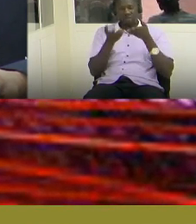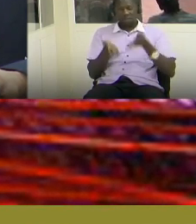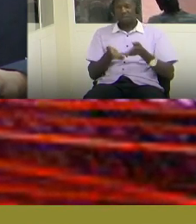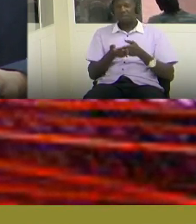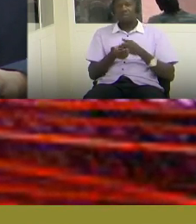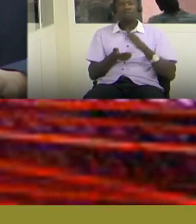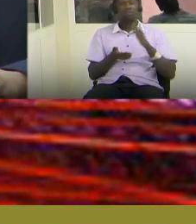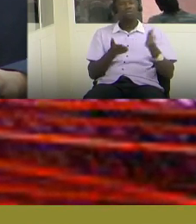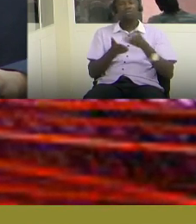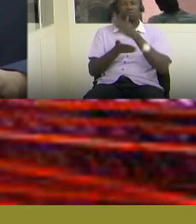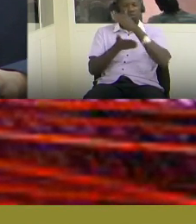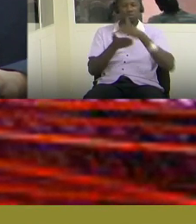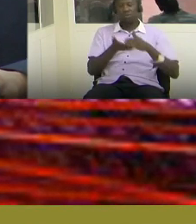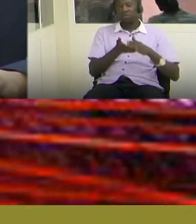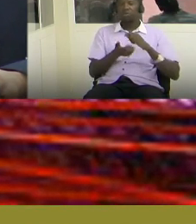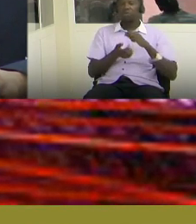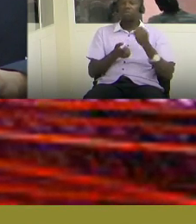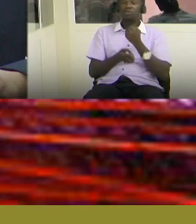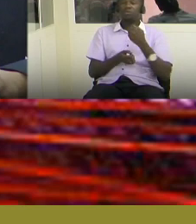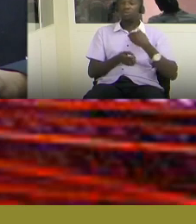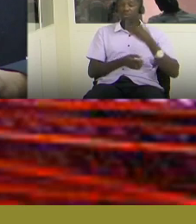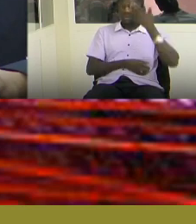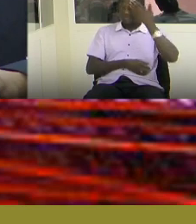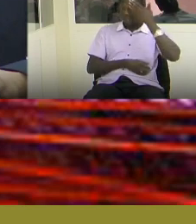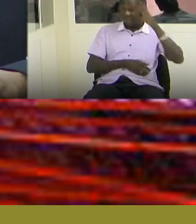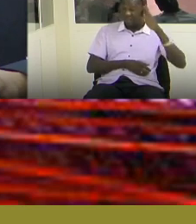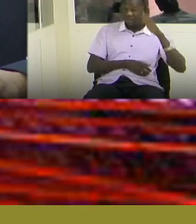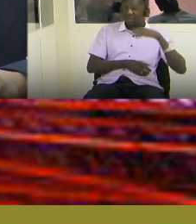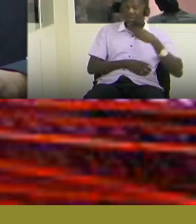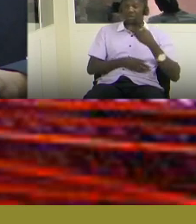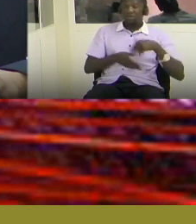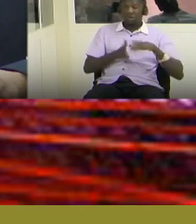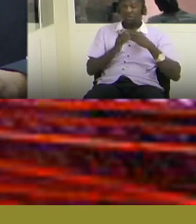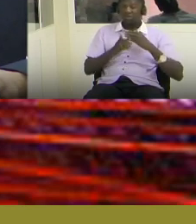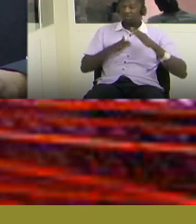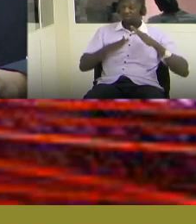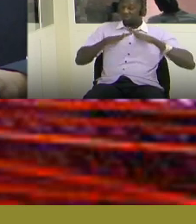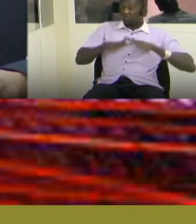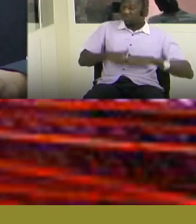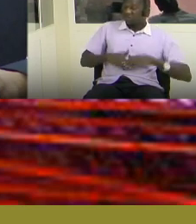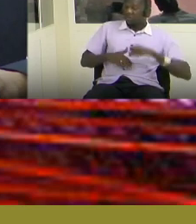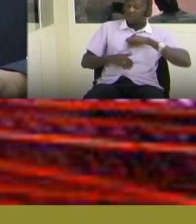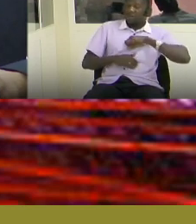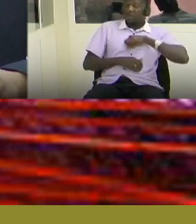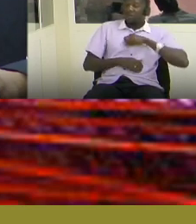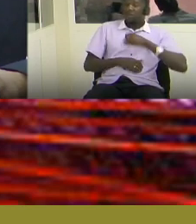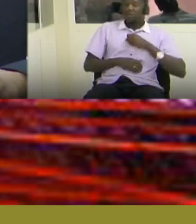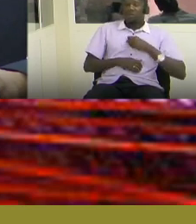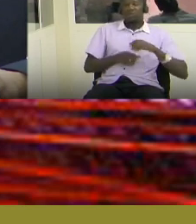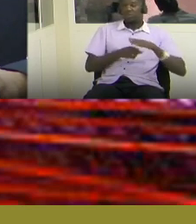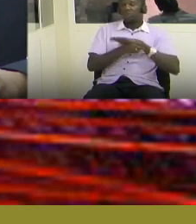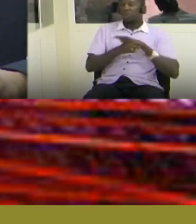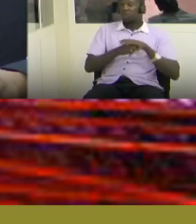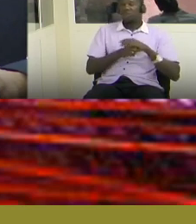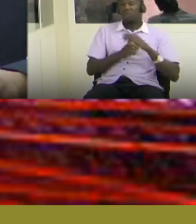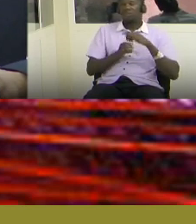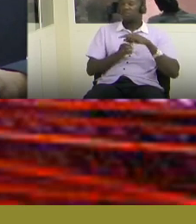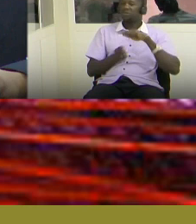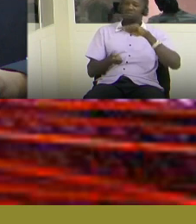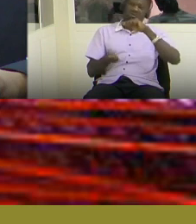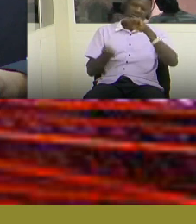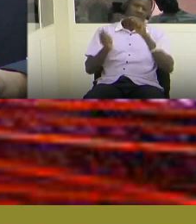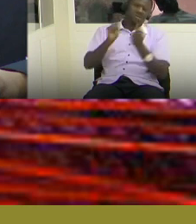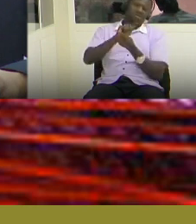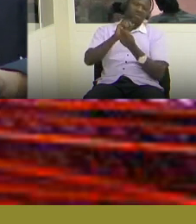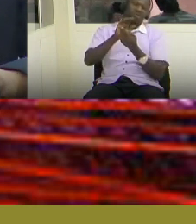because my attitude and the way I had computed myself is completely the opposite to what them Benji has said